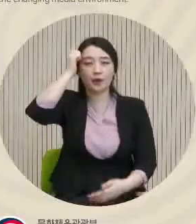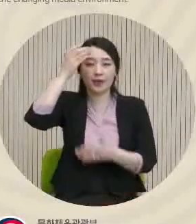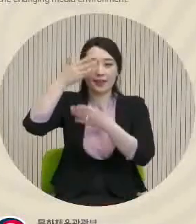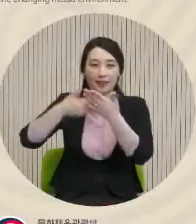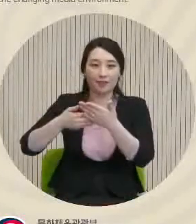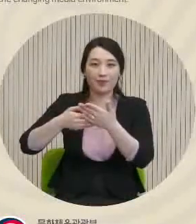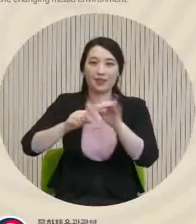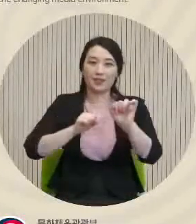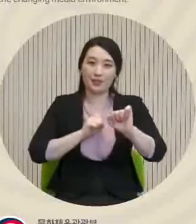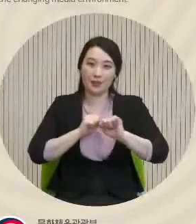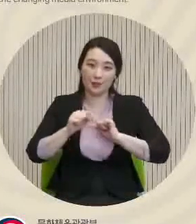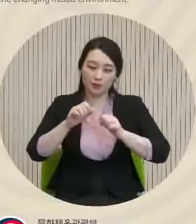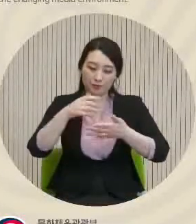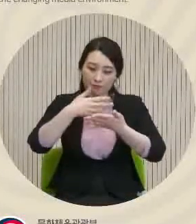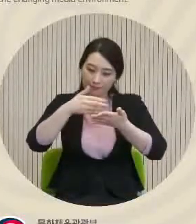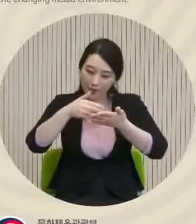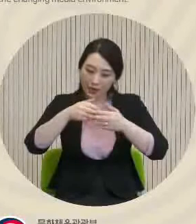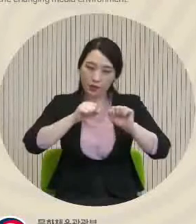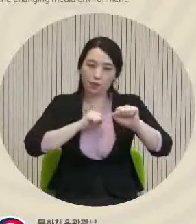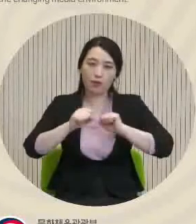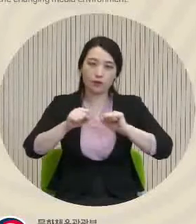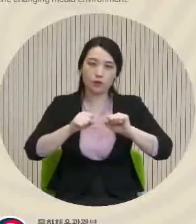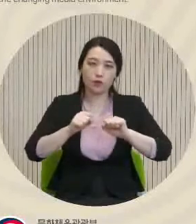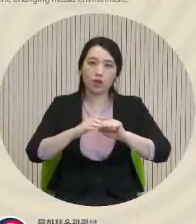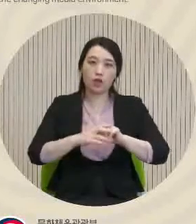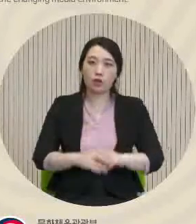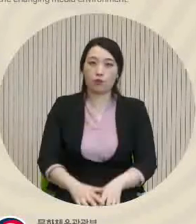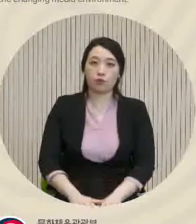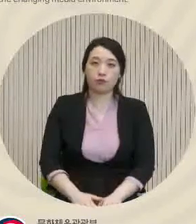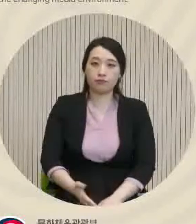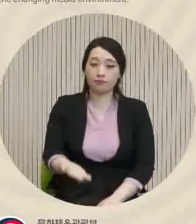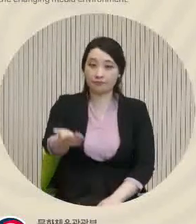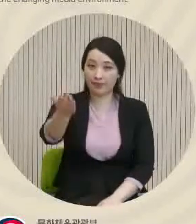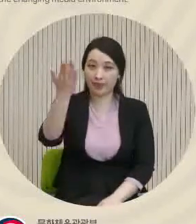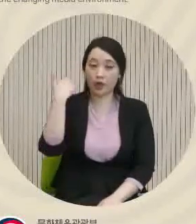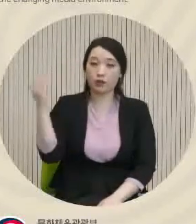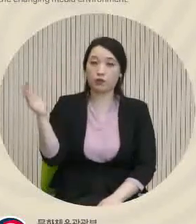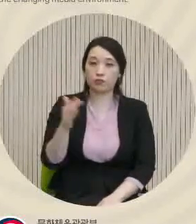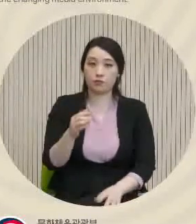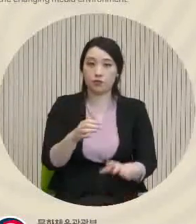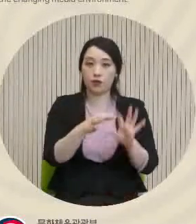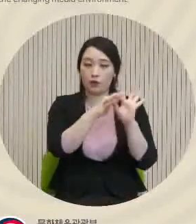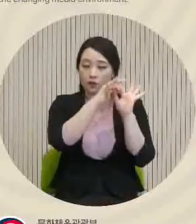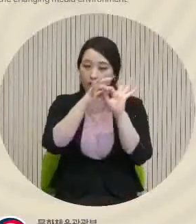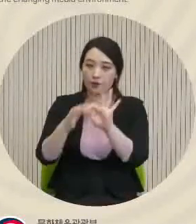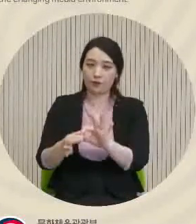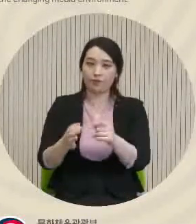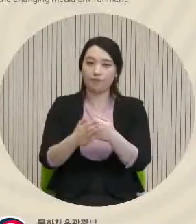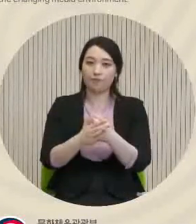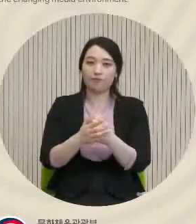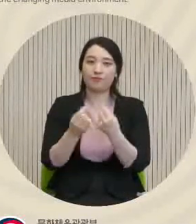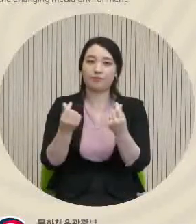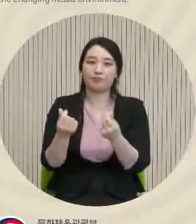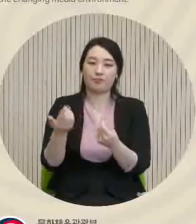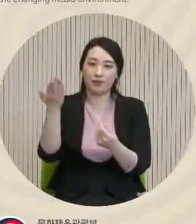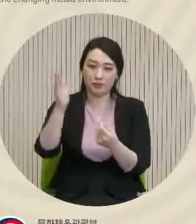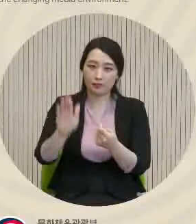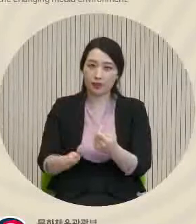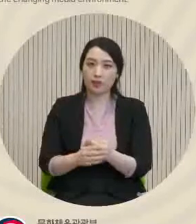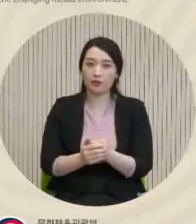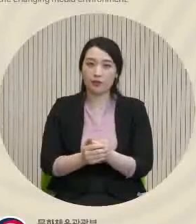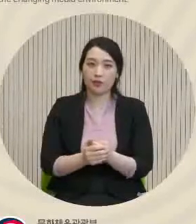Children paint what they have in their mind after reading books. This is quite similar to the existing reading